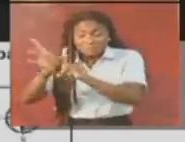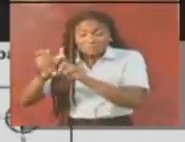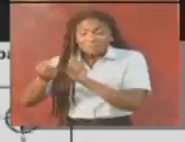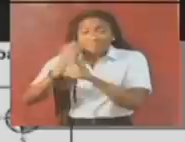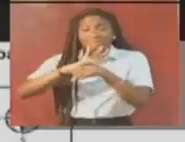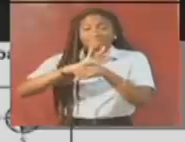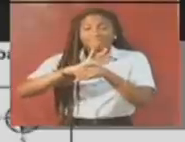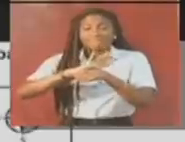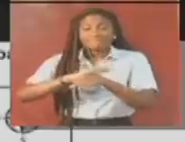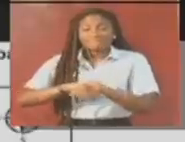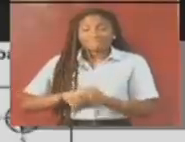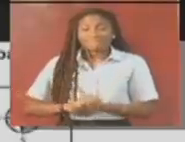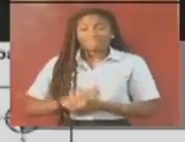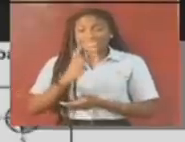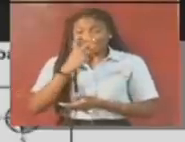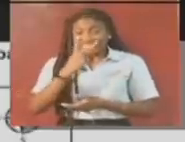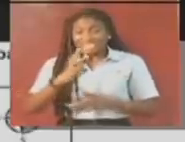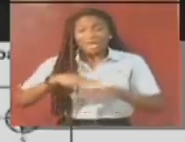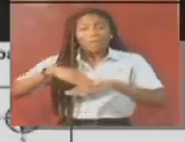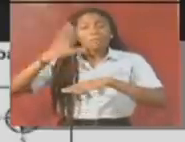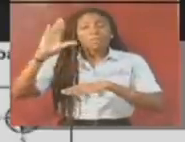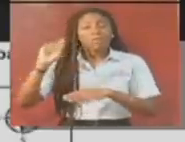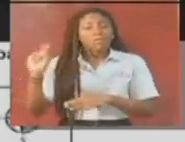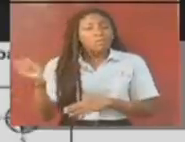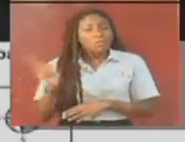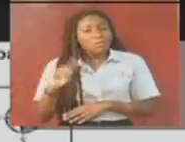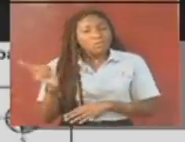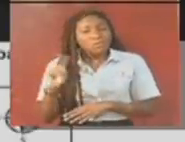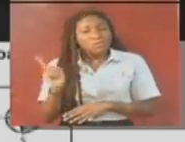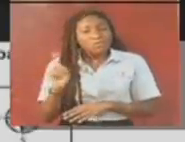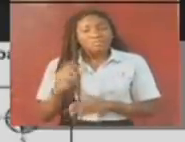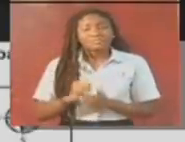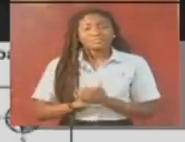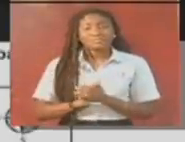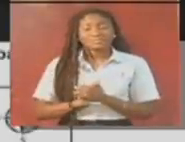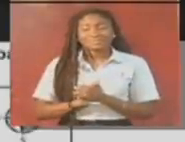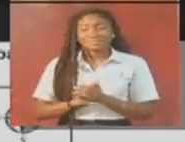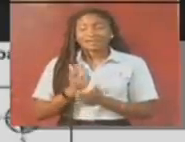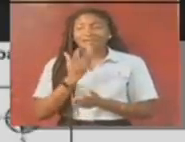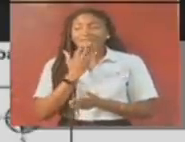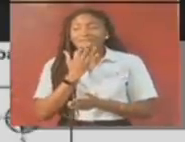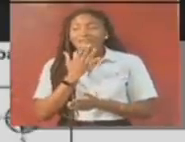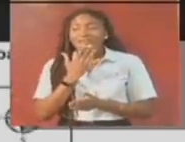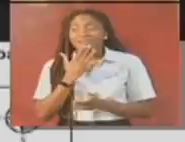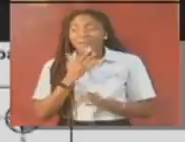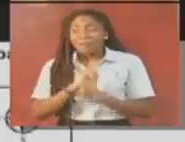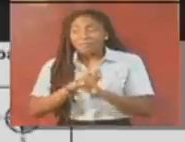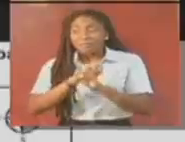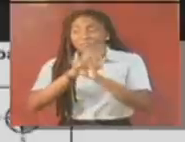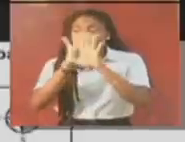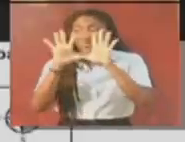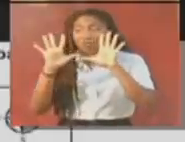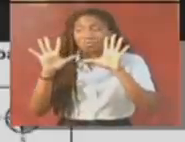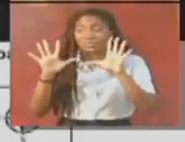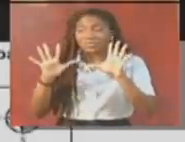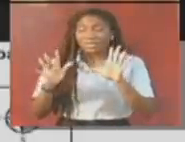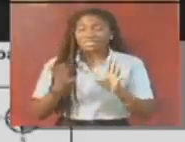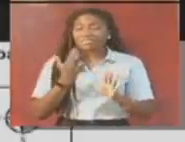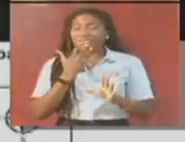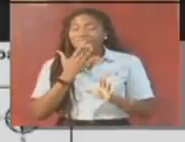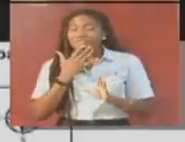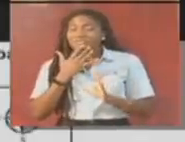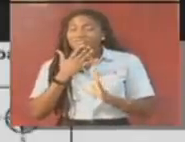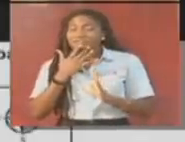sort, we see a larger number of the communities being lit up, so to speak, and with deeper colors